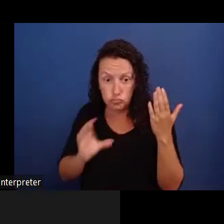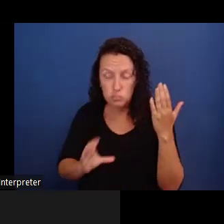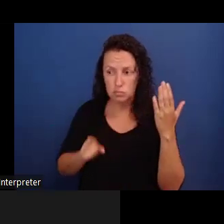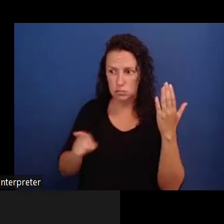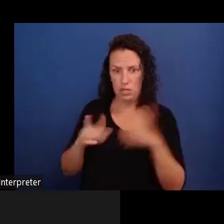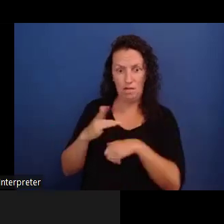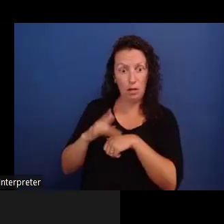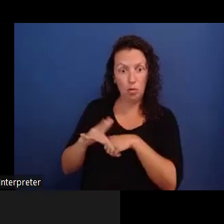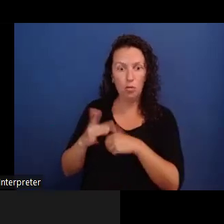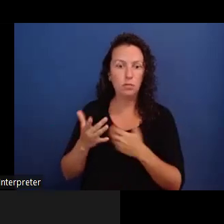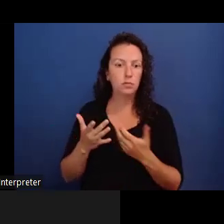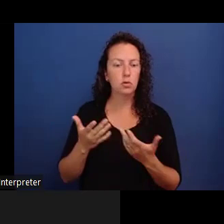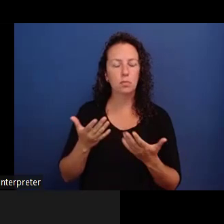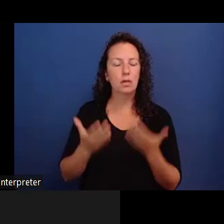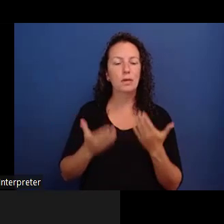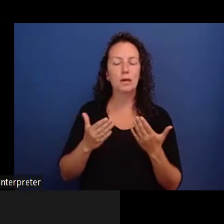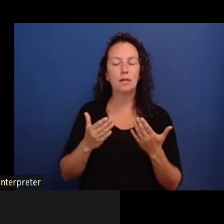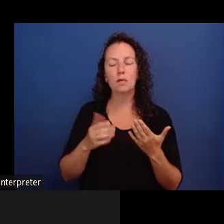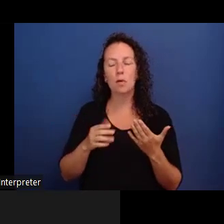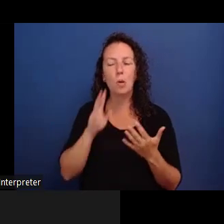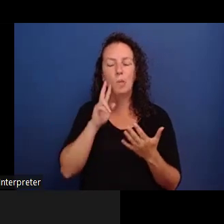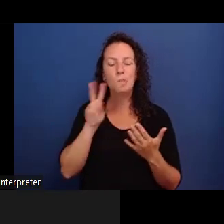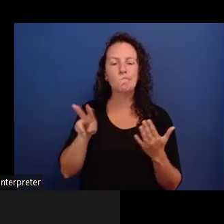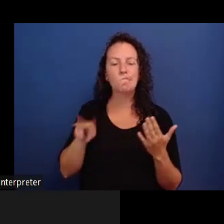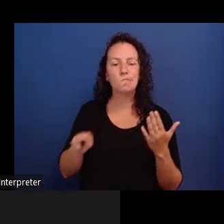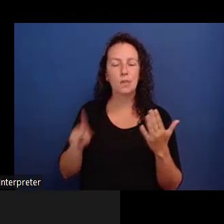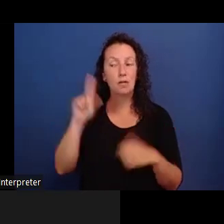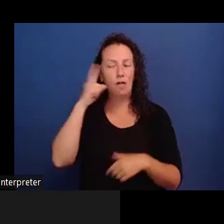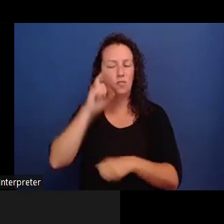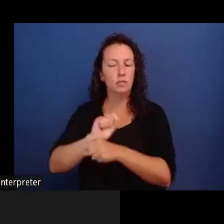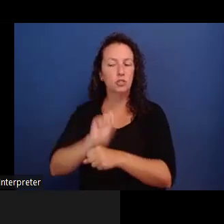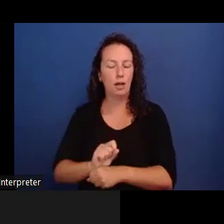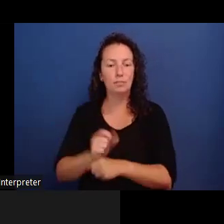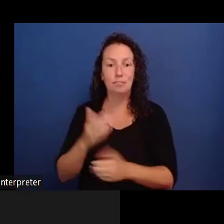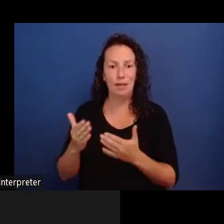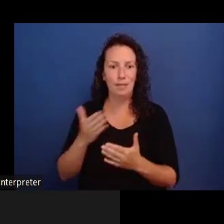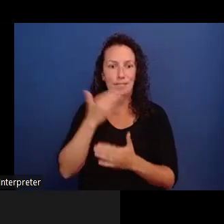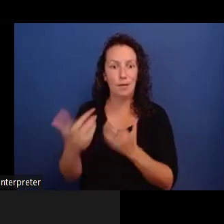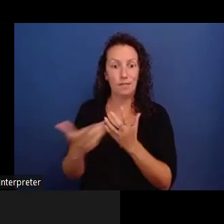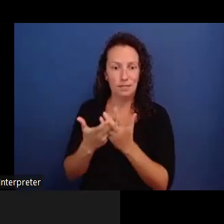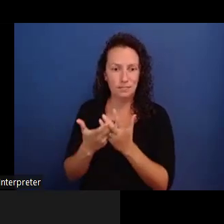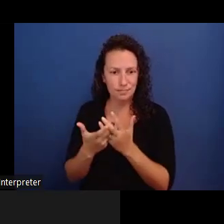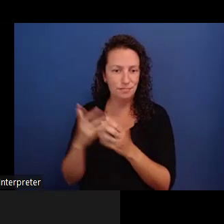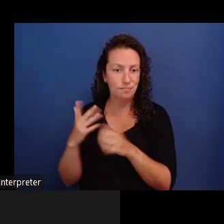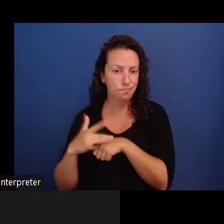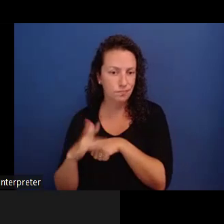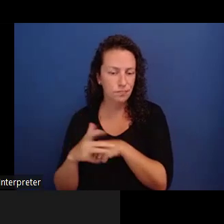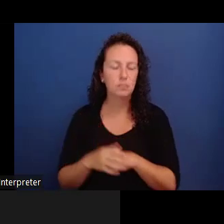well, what does it look like for me for government jobs? If you get something that, you know, doesn't have much